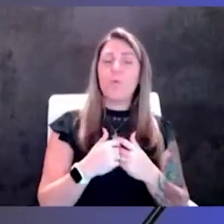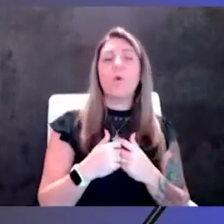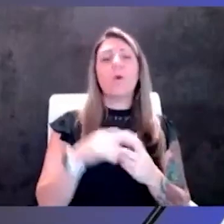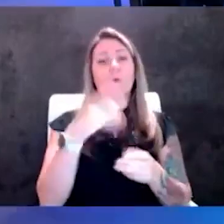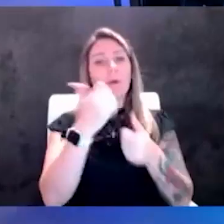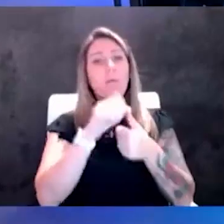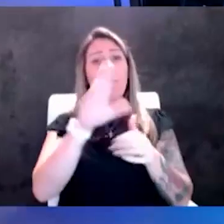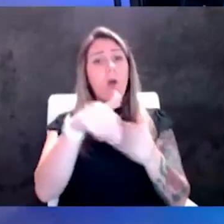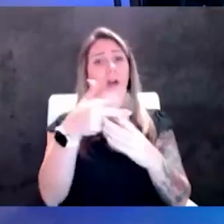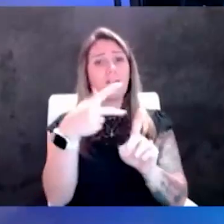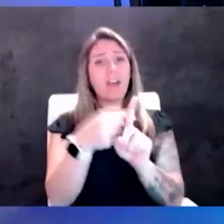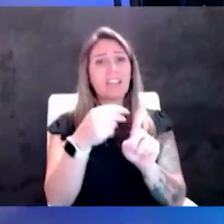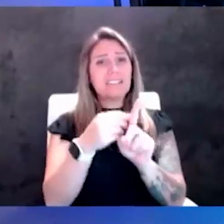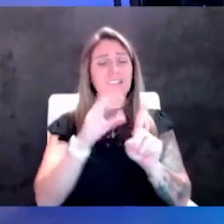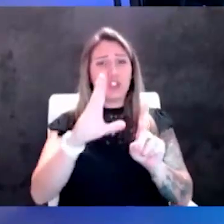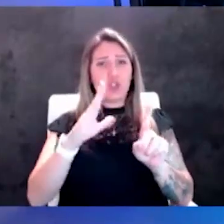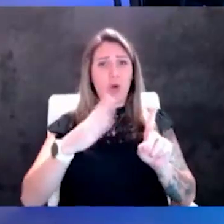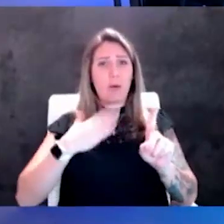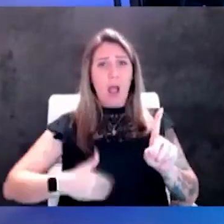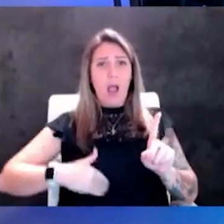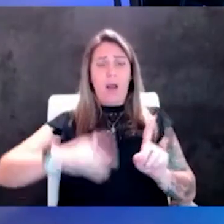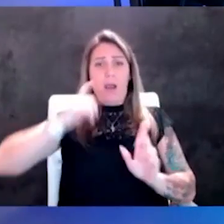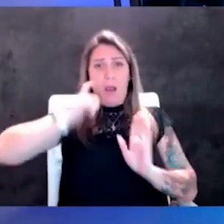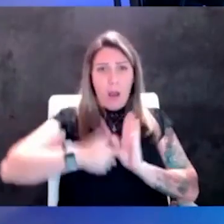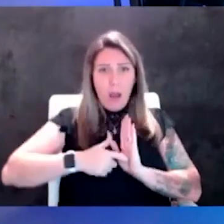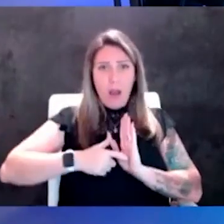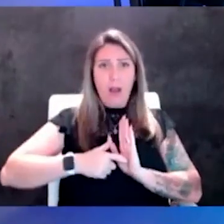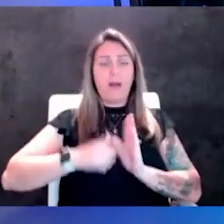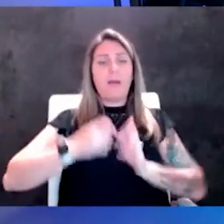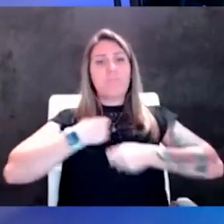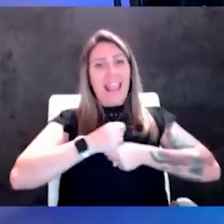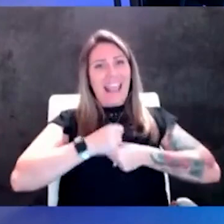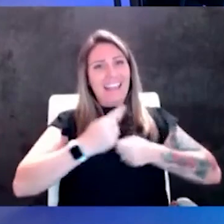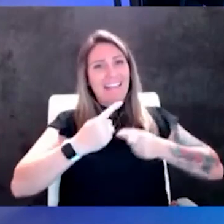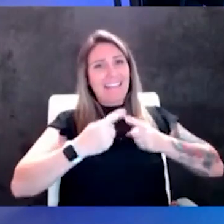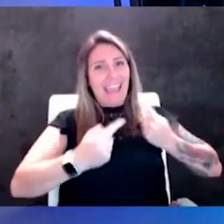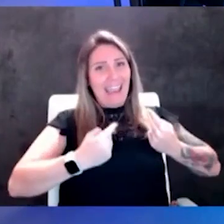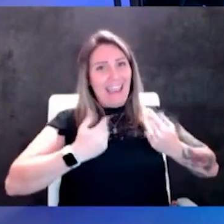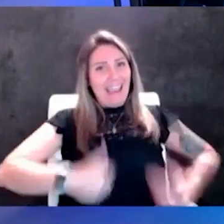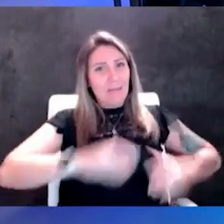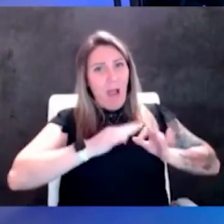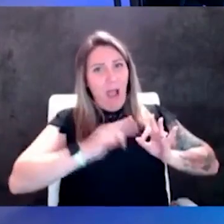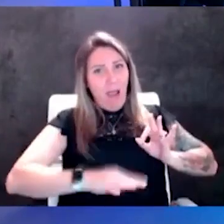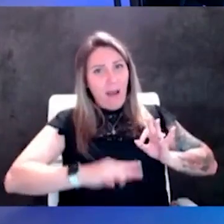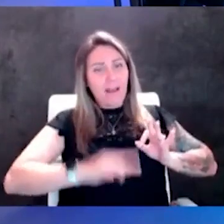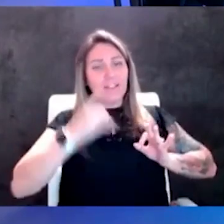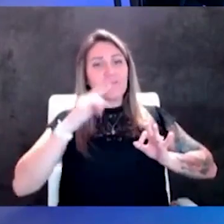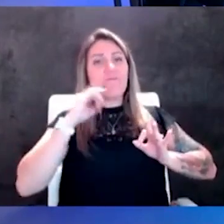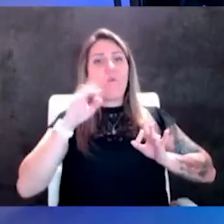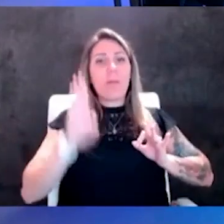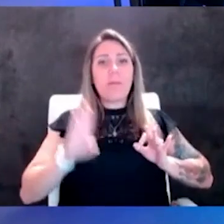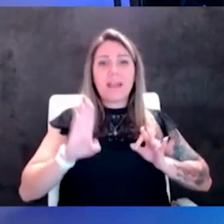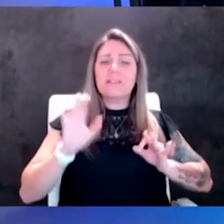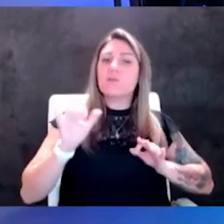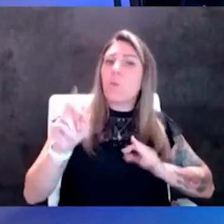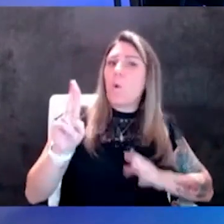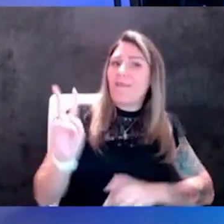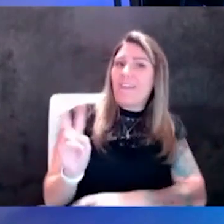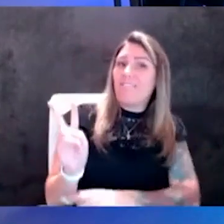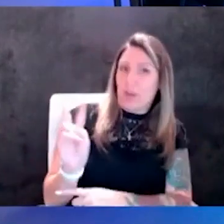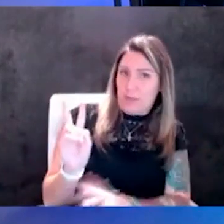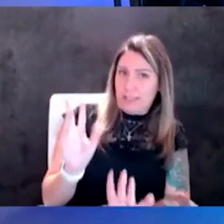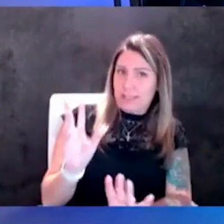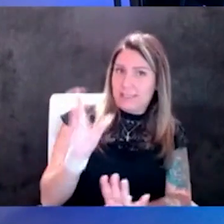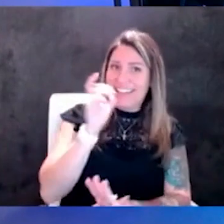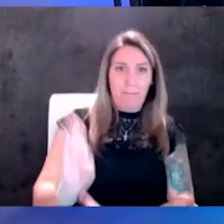stimulating your body to produce the antibodies that it would be producing to the bacteria, or in this case, to the virus. And so, if that's